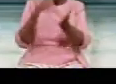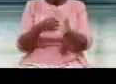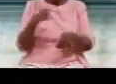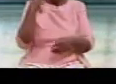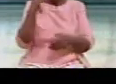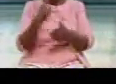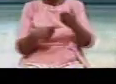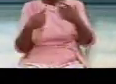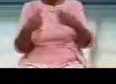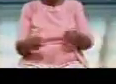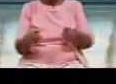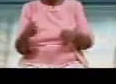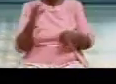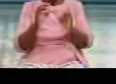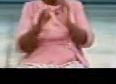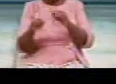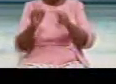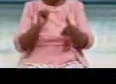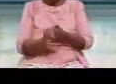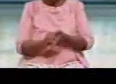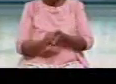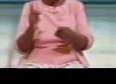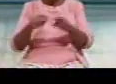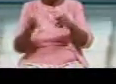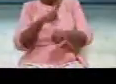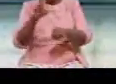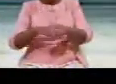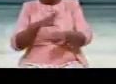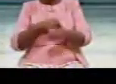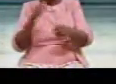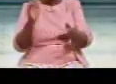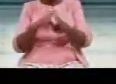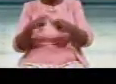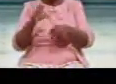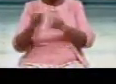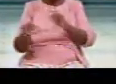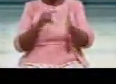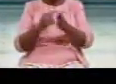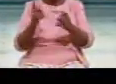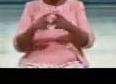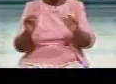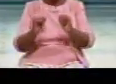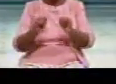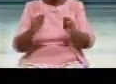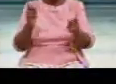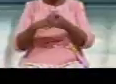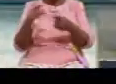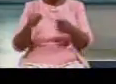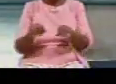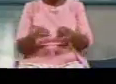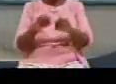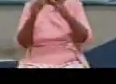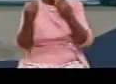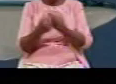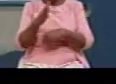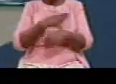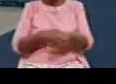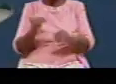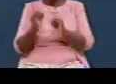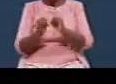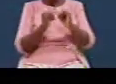It can do that to a nation, can do that to a family, and can do that to an individual. In 2 Corinthians